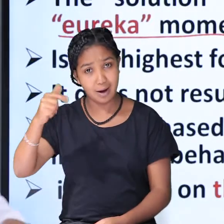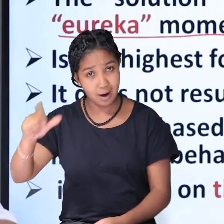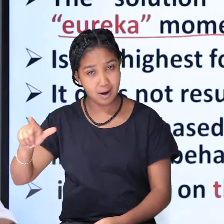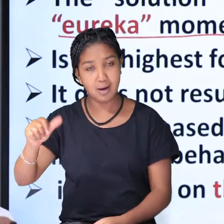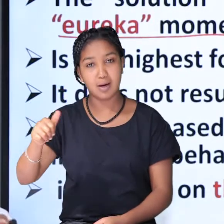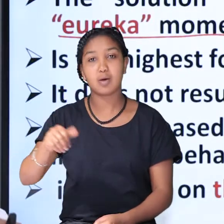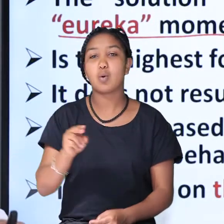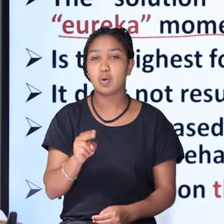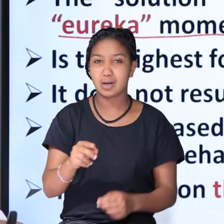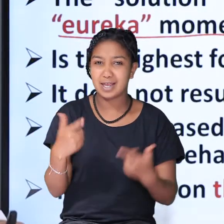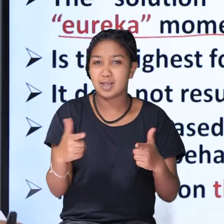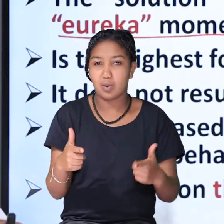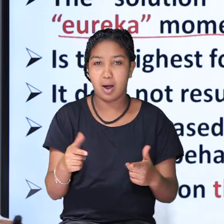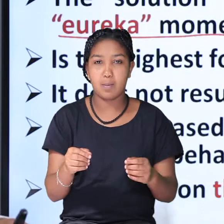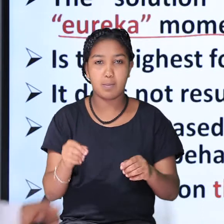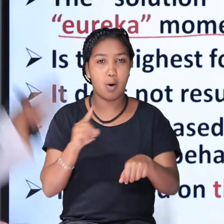insight learning.